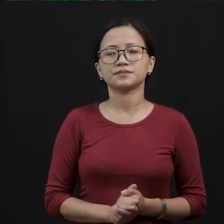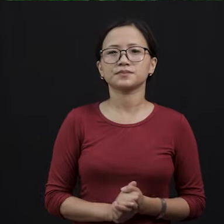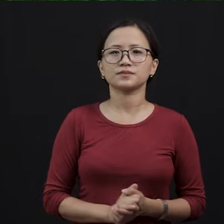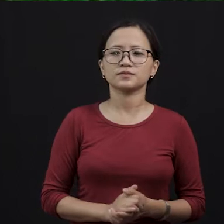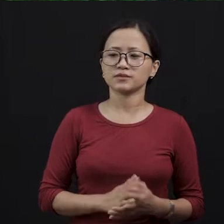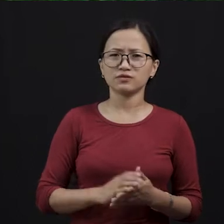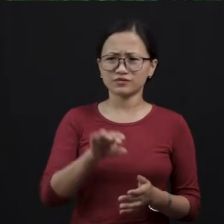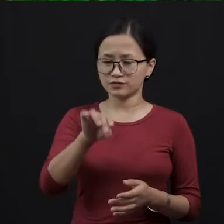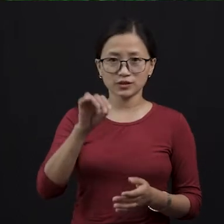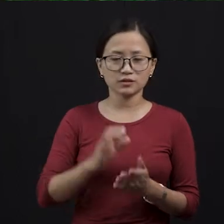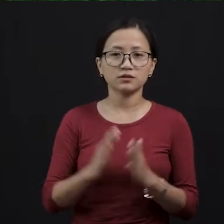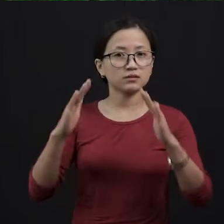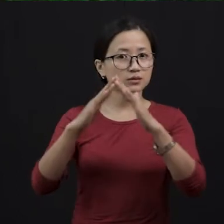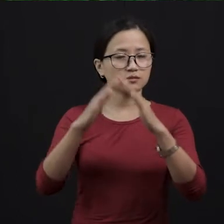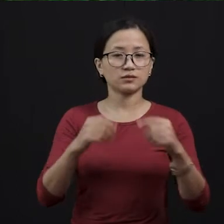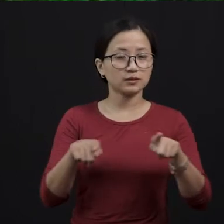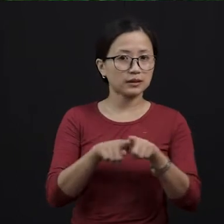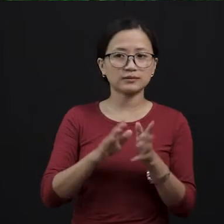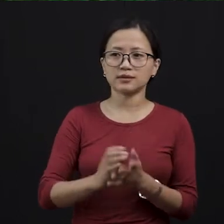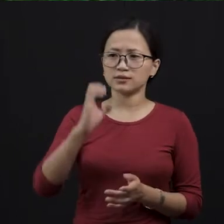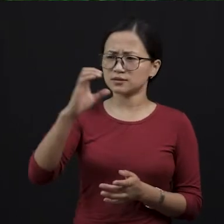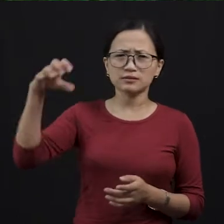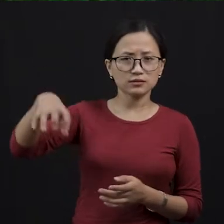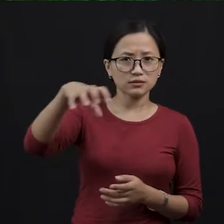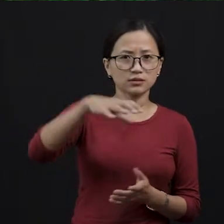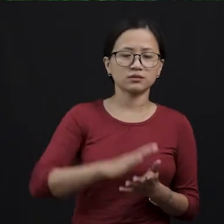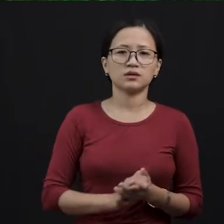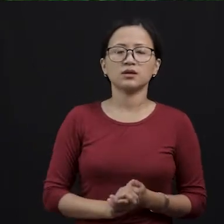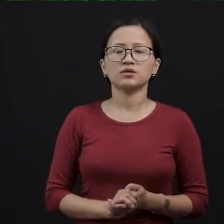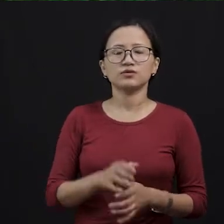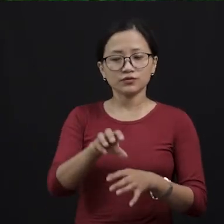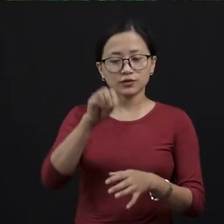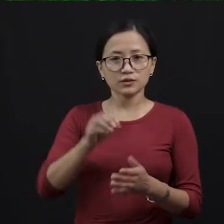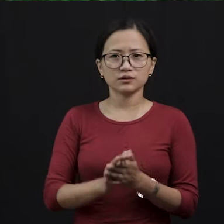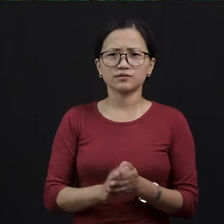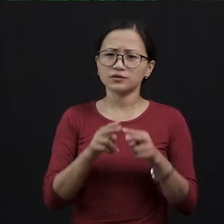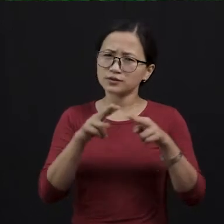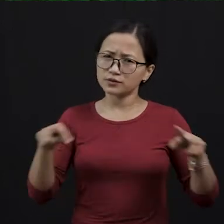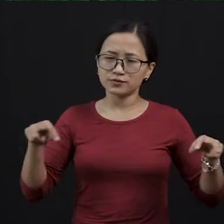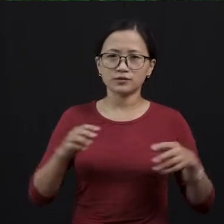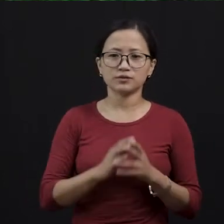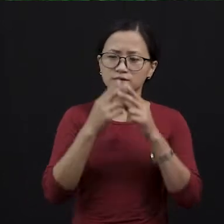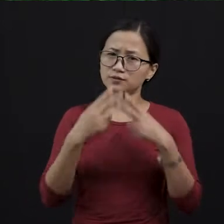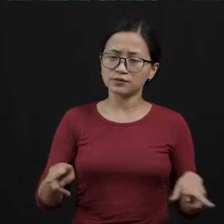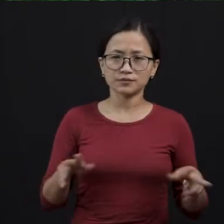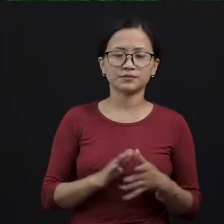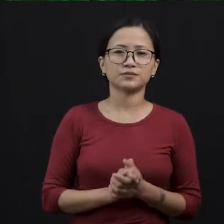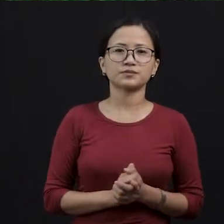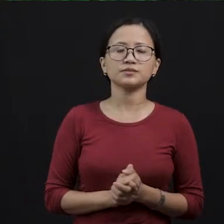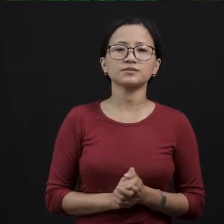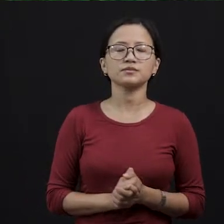and city, they are very different from forests, even the plants. So these are forest